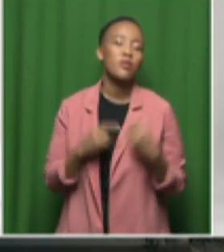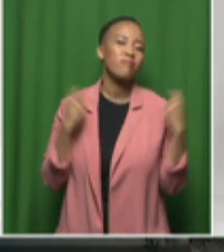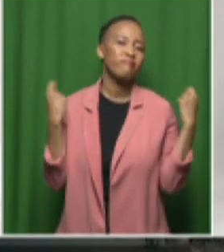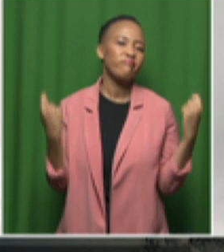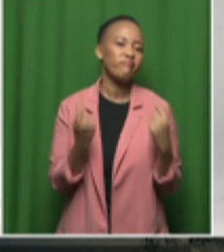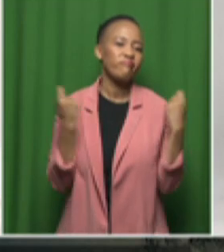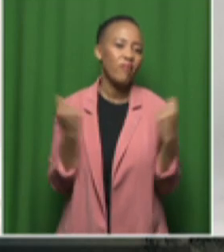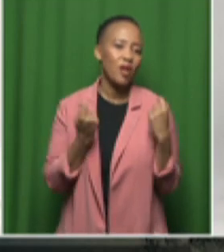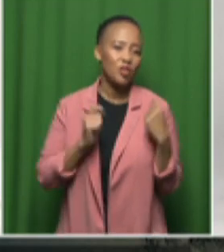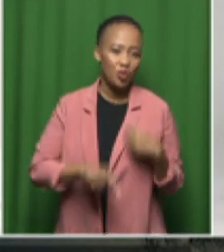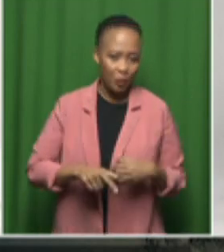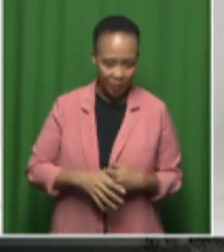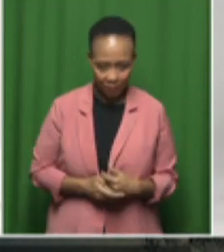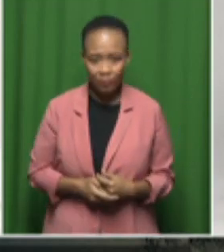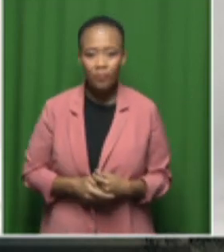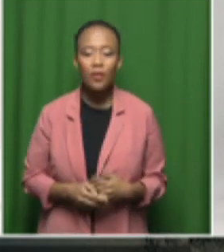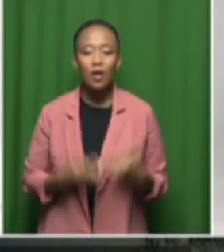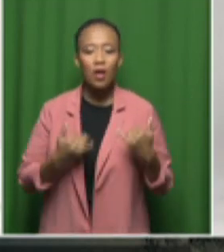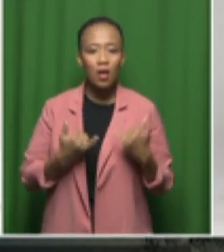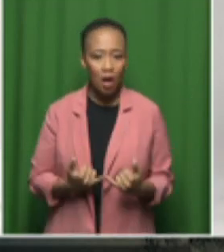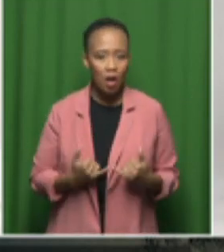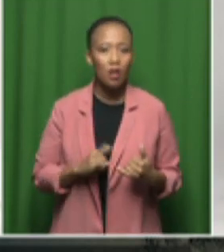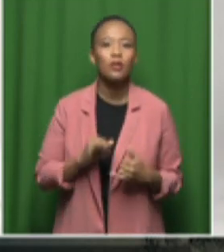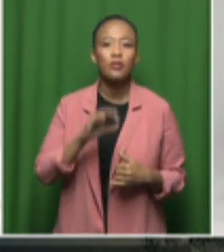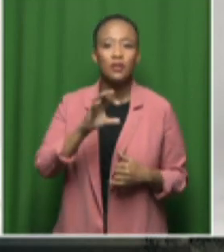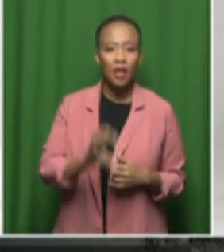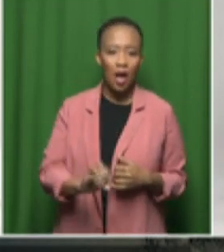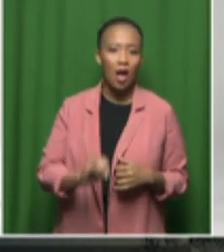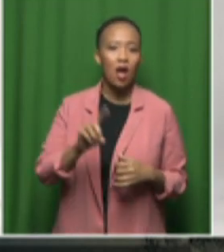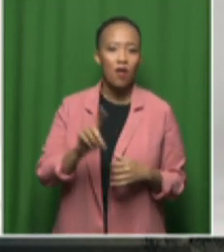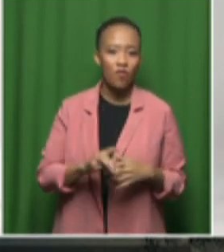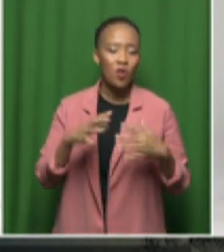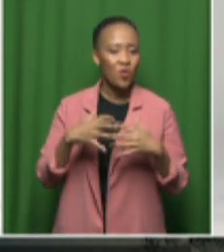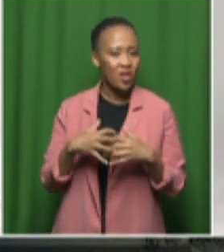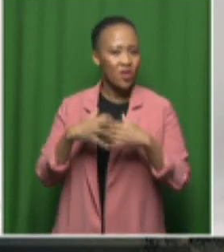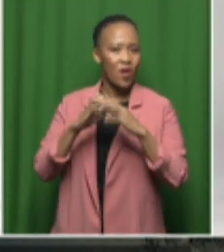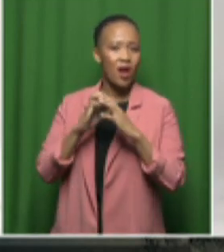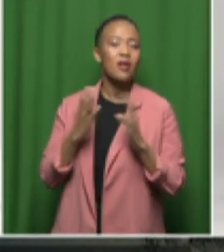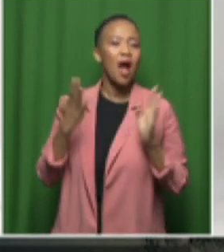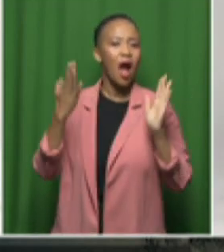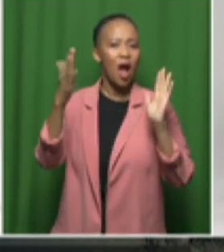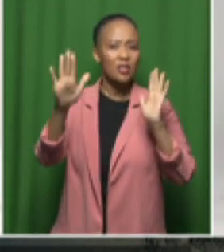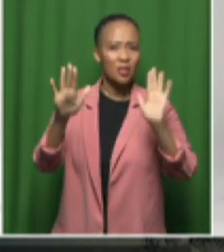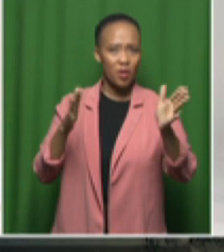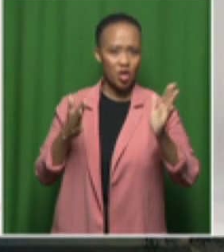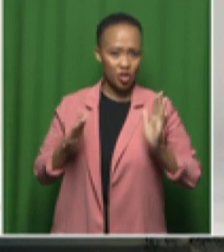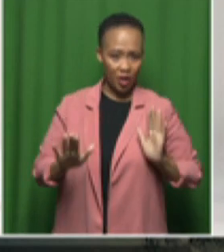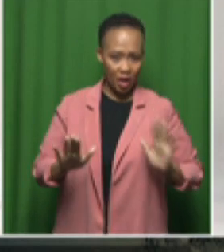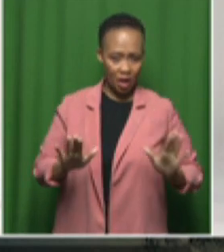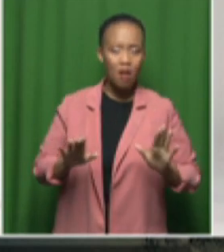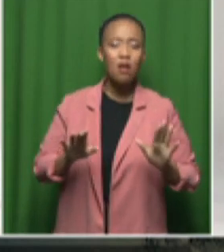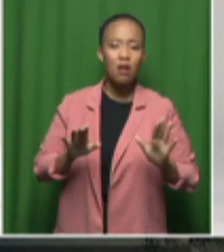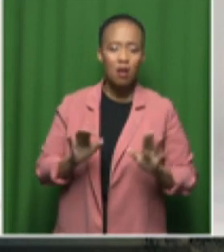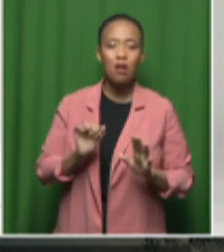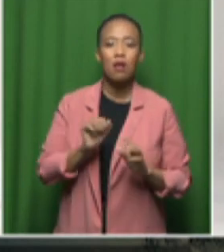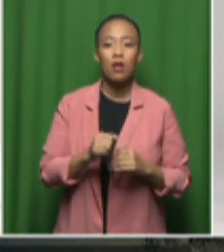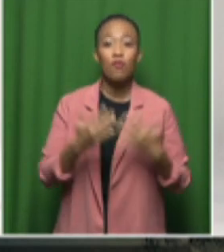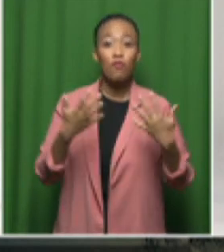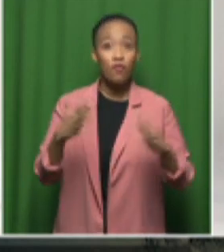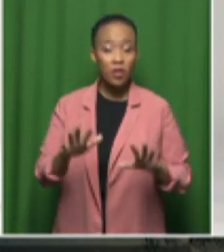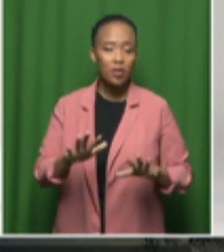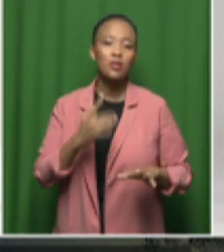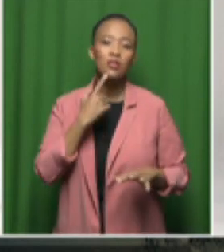the process of curating an exhibition of this magnitude and the amount of works. I mean, you've spoken about over